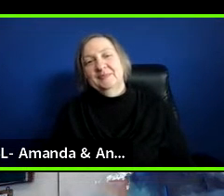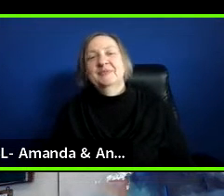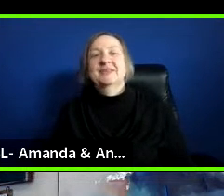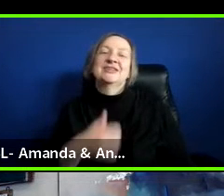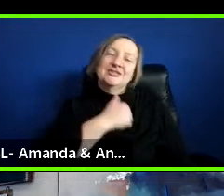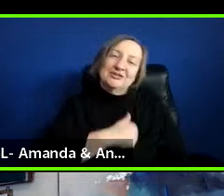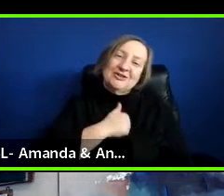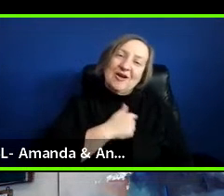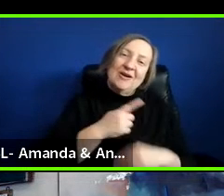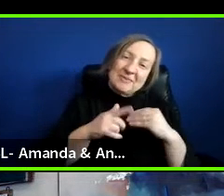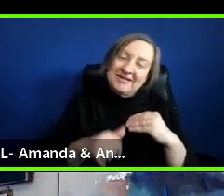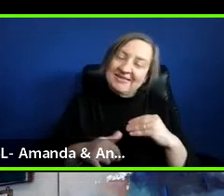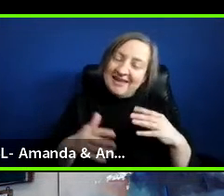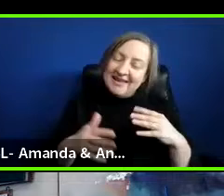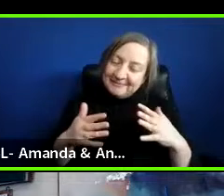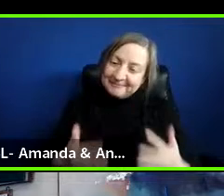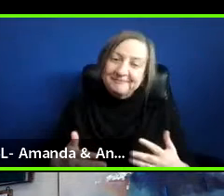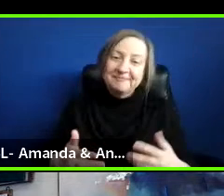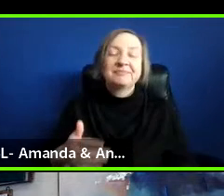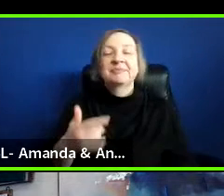Sorry about that. I